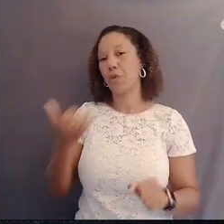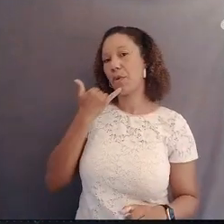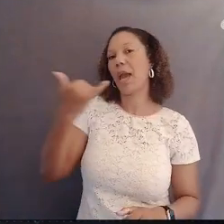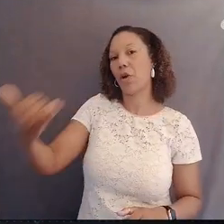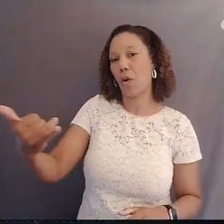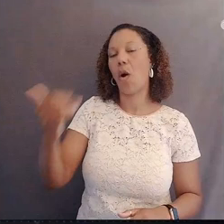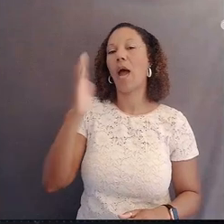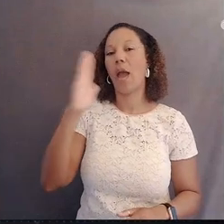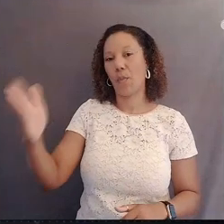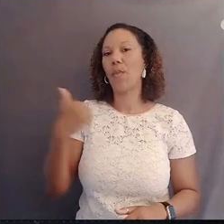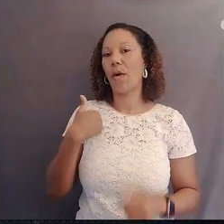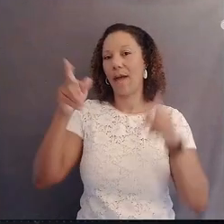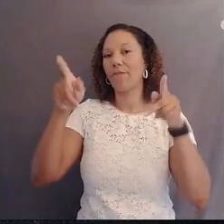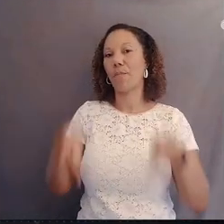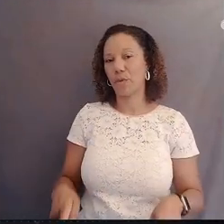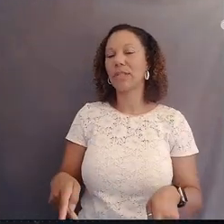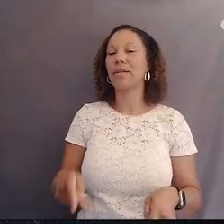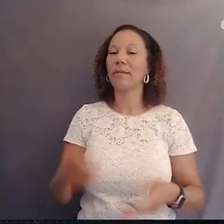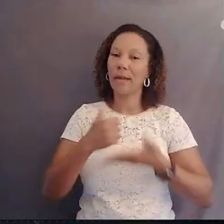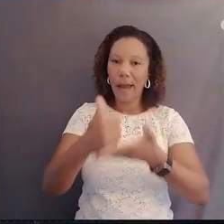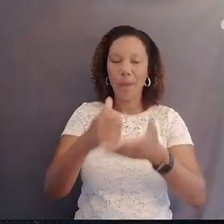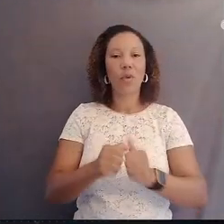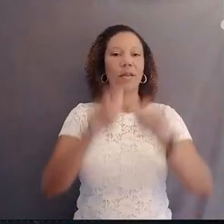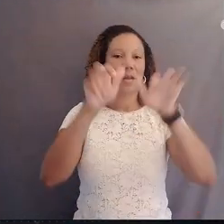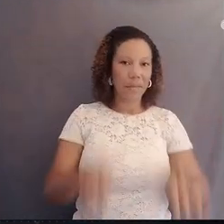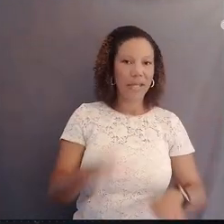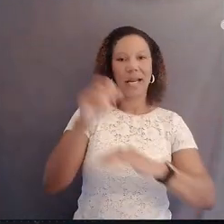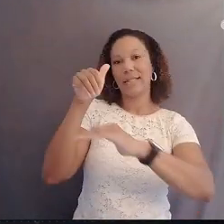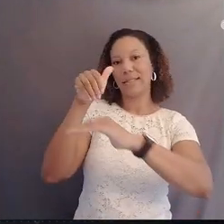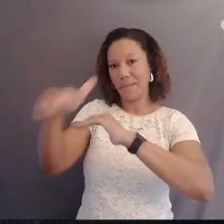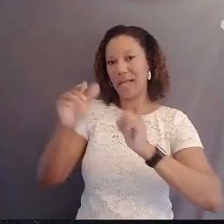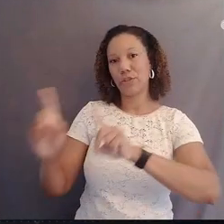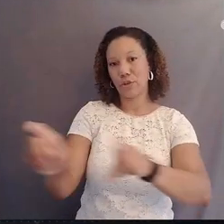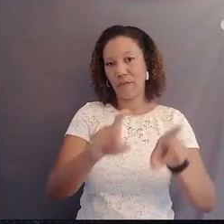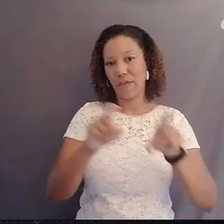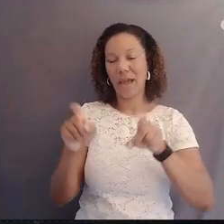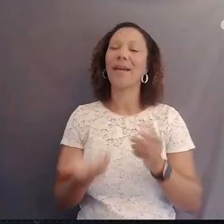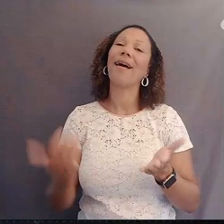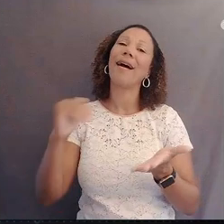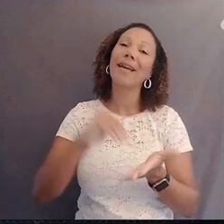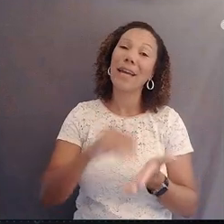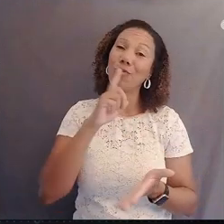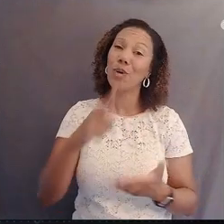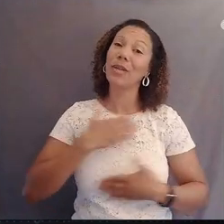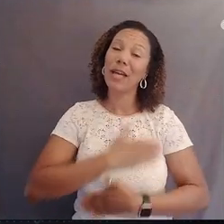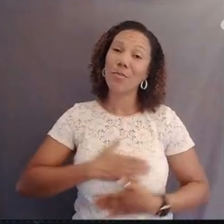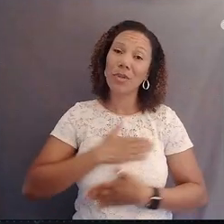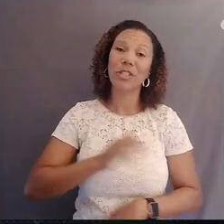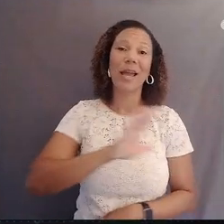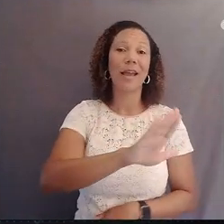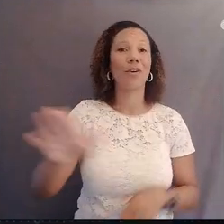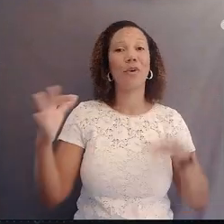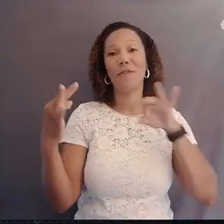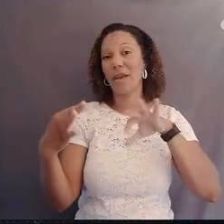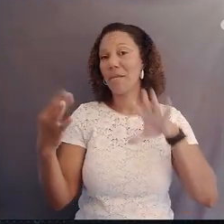we'll get someone to help you complete the survey and submit it. Like I said, we've been really appreciative of everyone's feedback